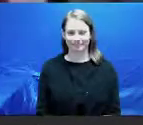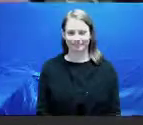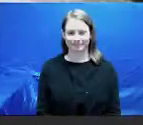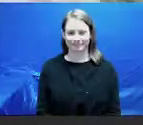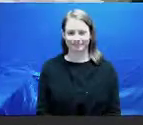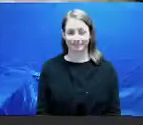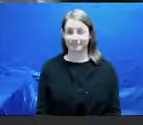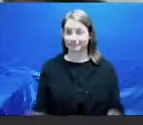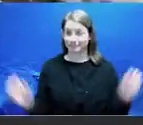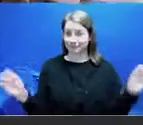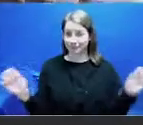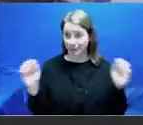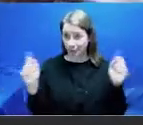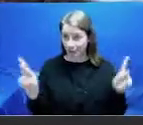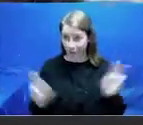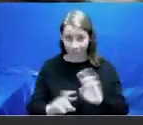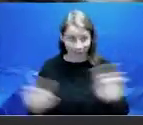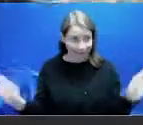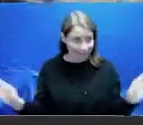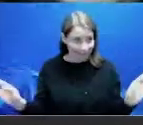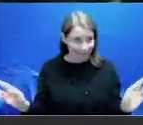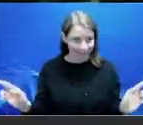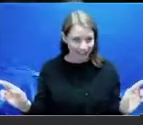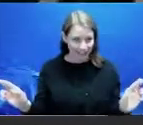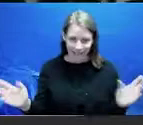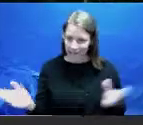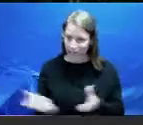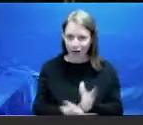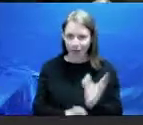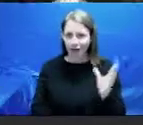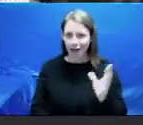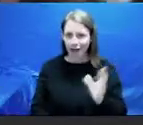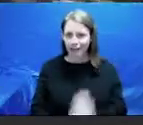Okie doke. You guys ready? All right.